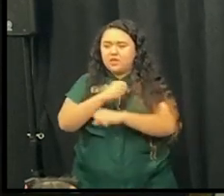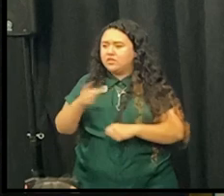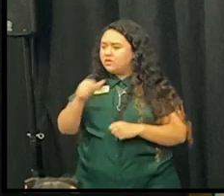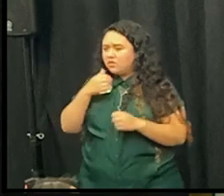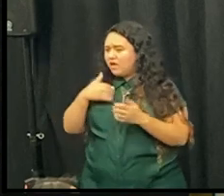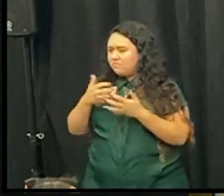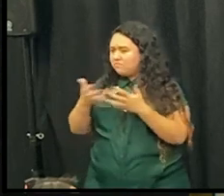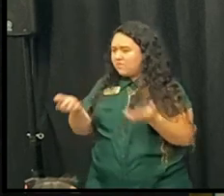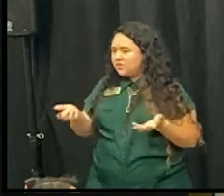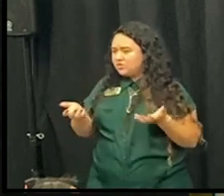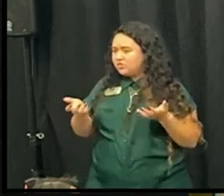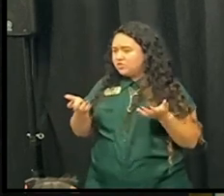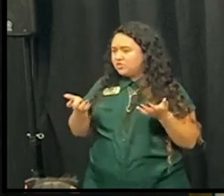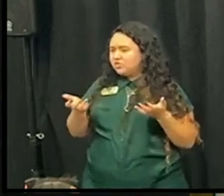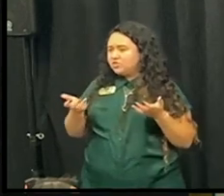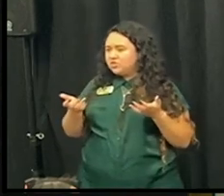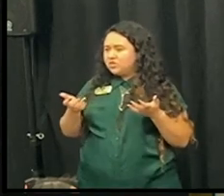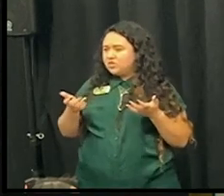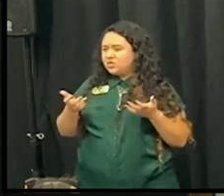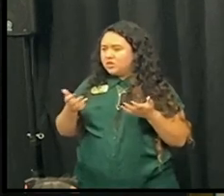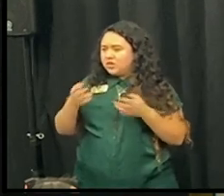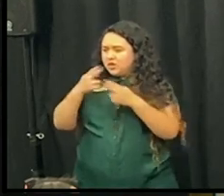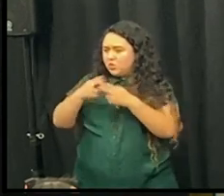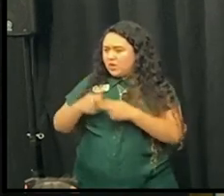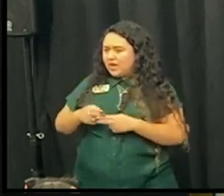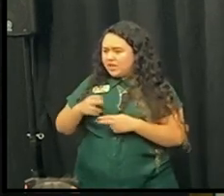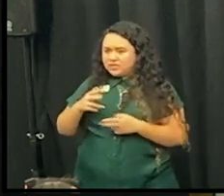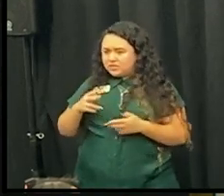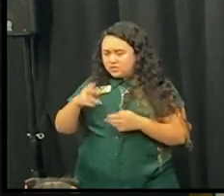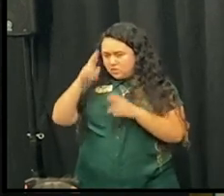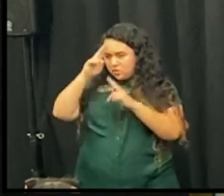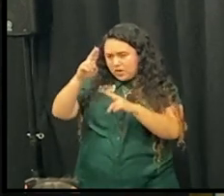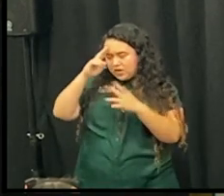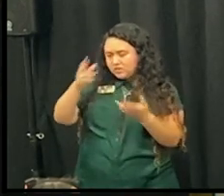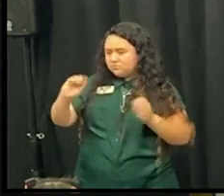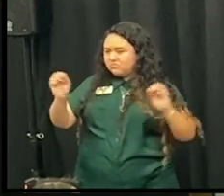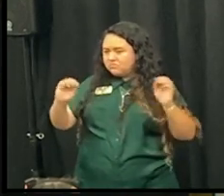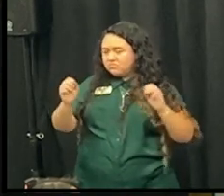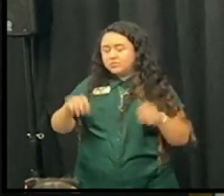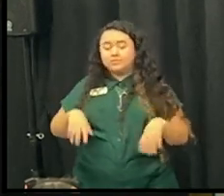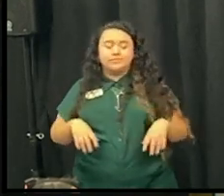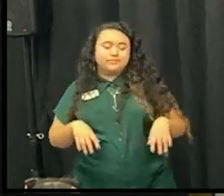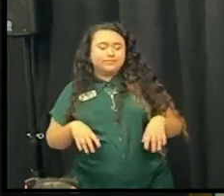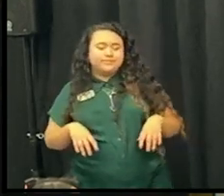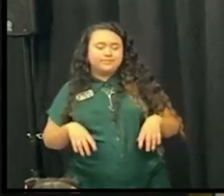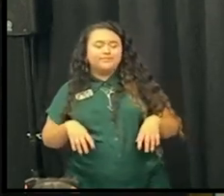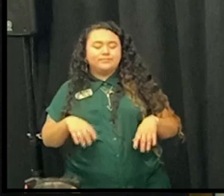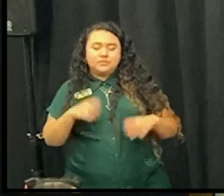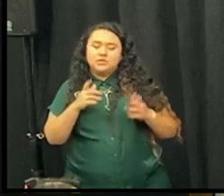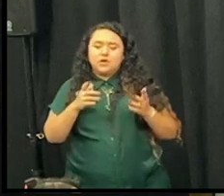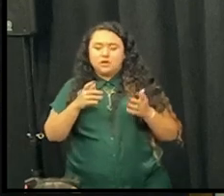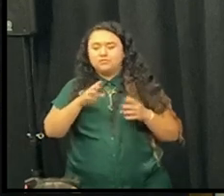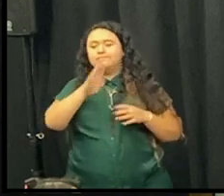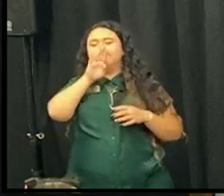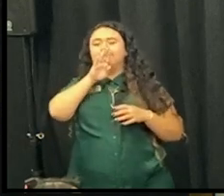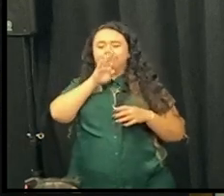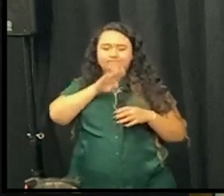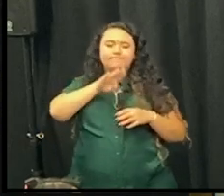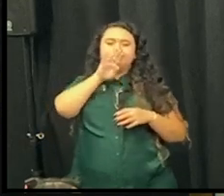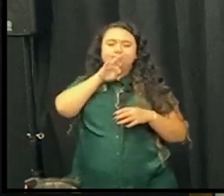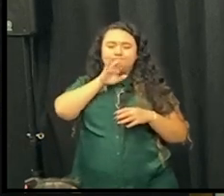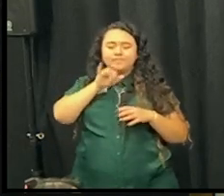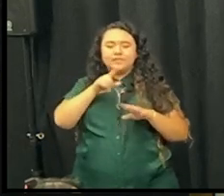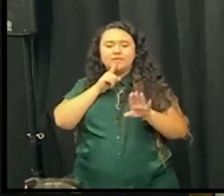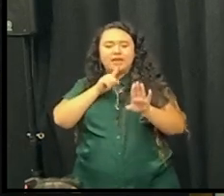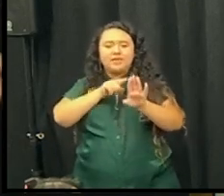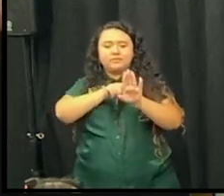much, too many credits. They're not enough experience. They don't have enough credits. And then it was like, oh, so I'm talking to walls here. Okay, great. It's a